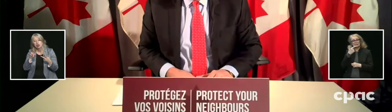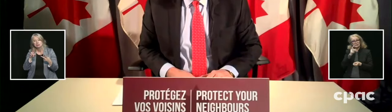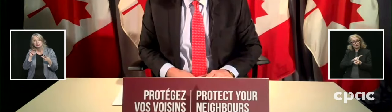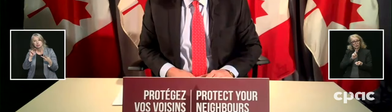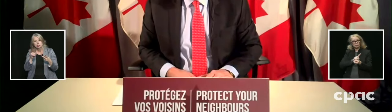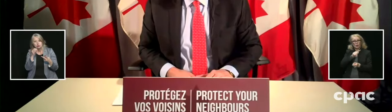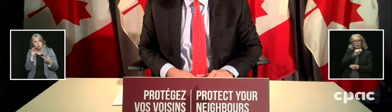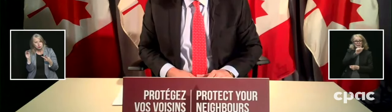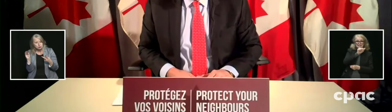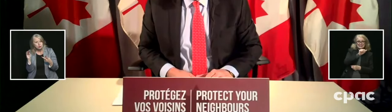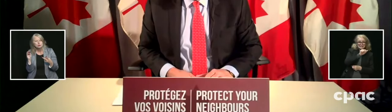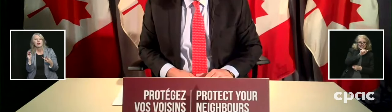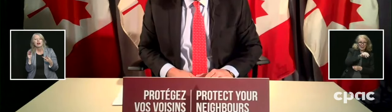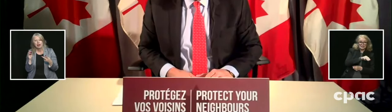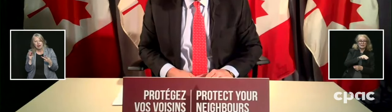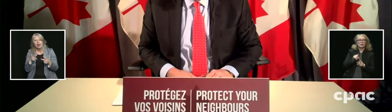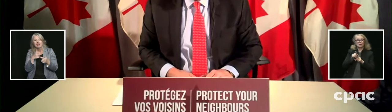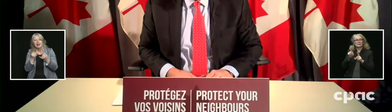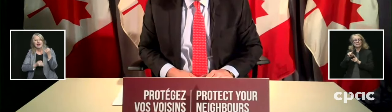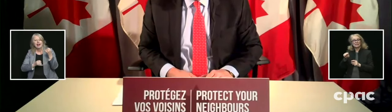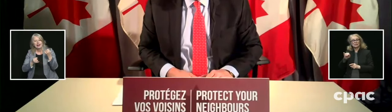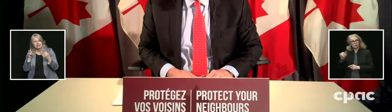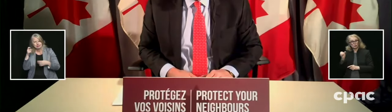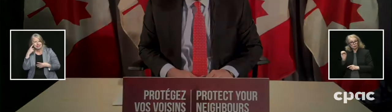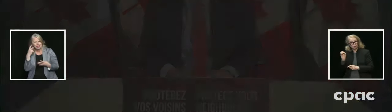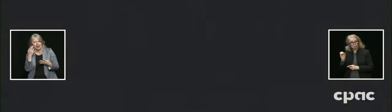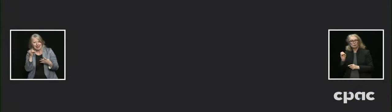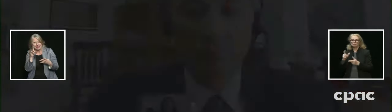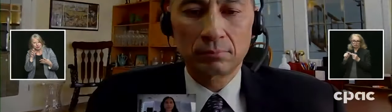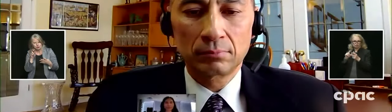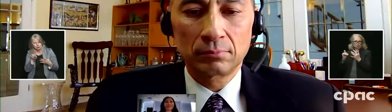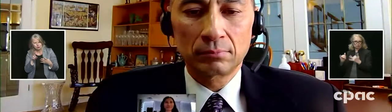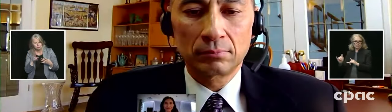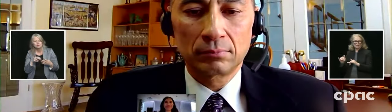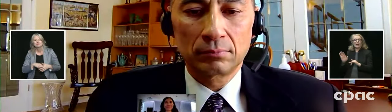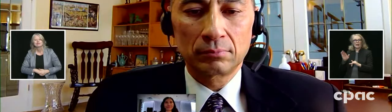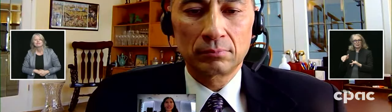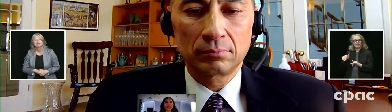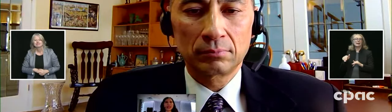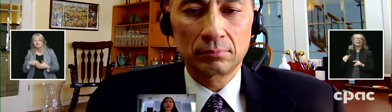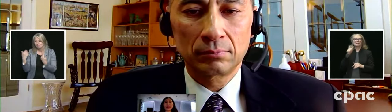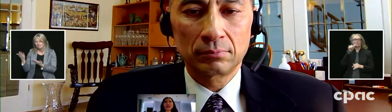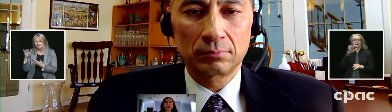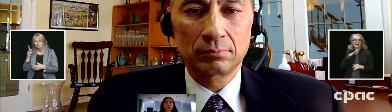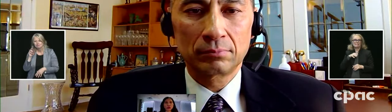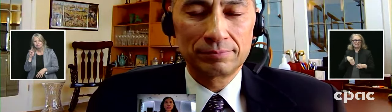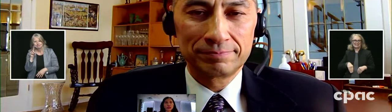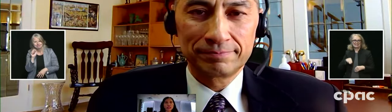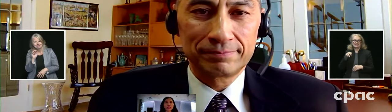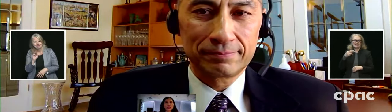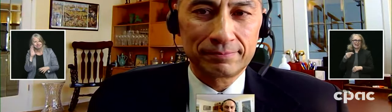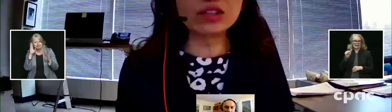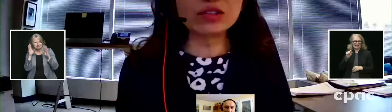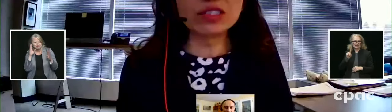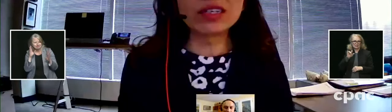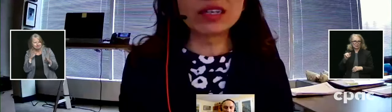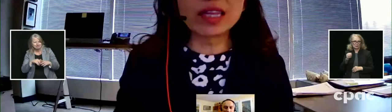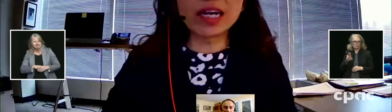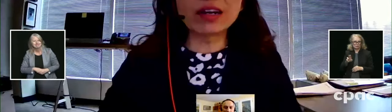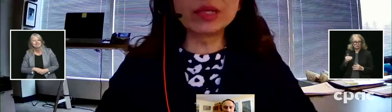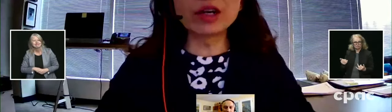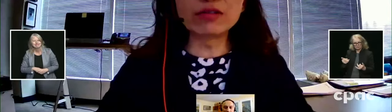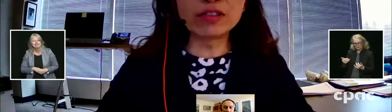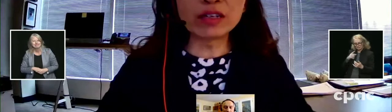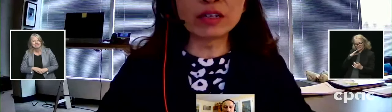we'll conclude with our colleague, Minister Hajdu. So over to you, Dr. Tam. And bonjour à toutes et à tous. There have